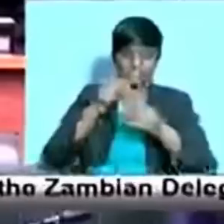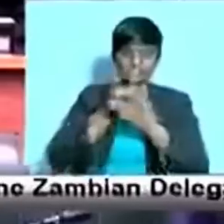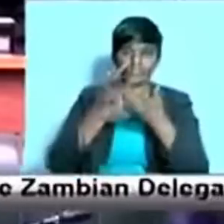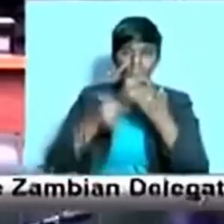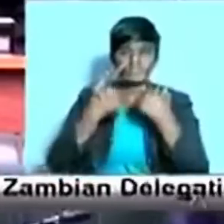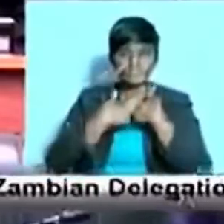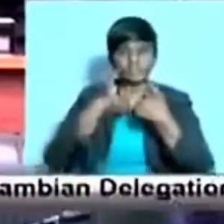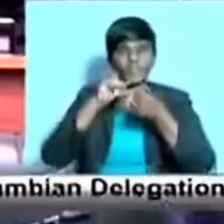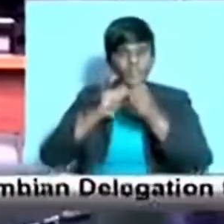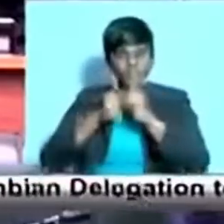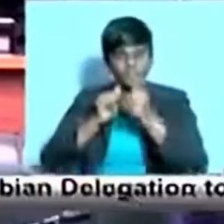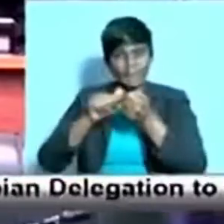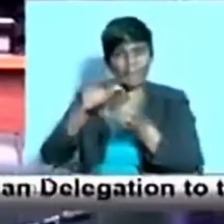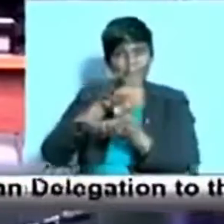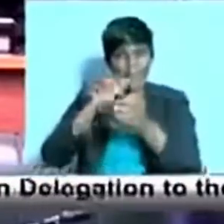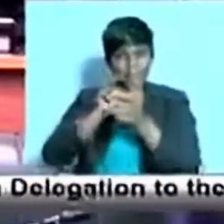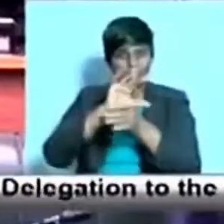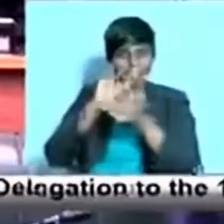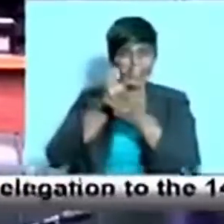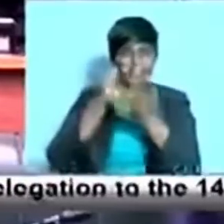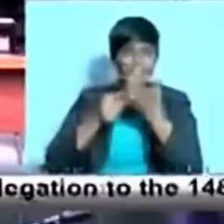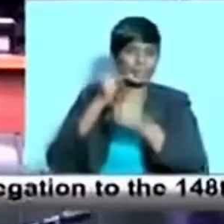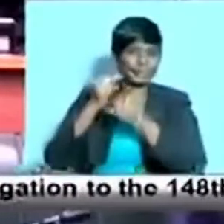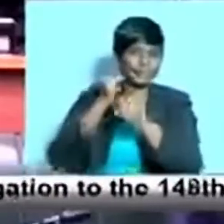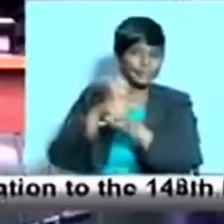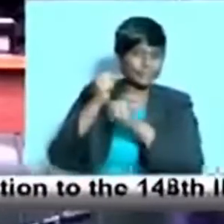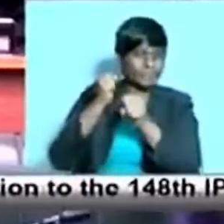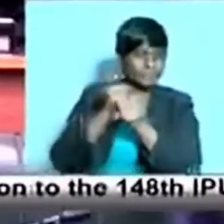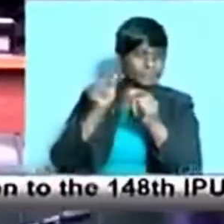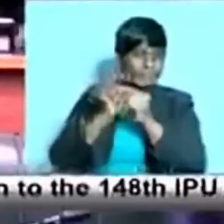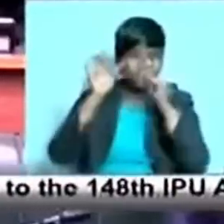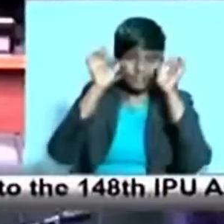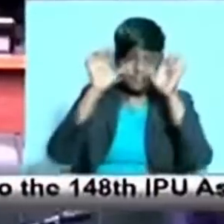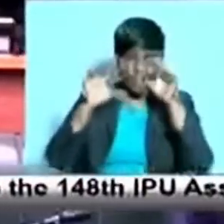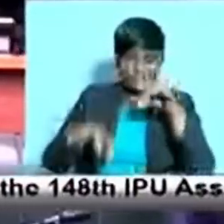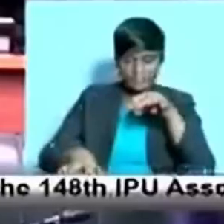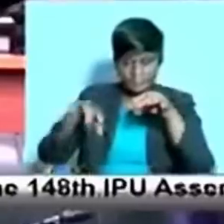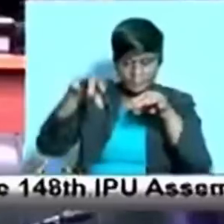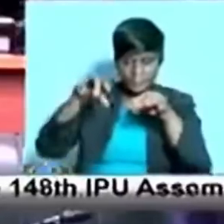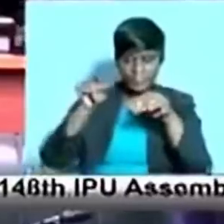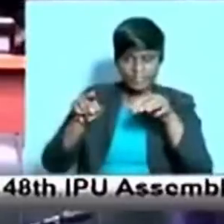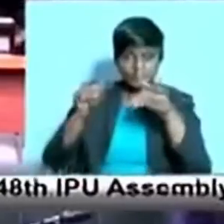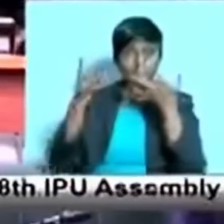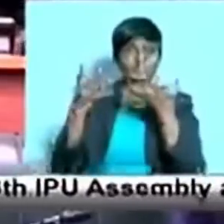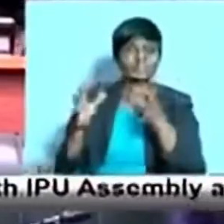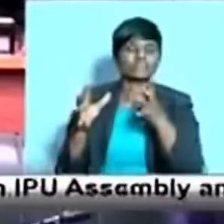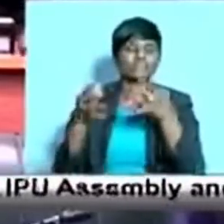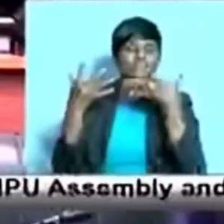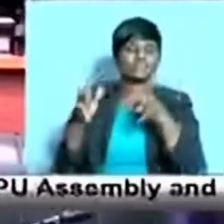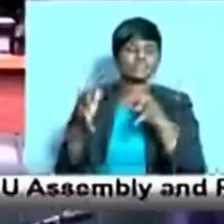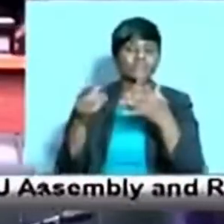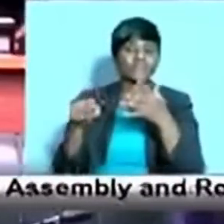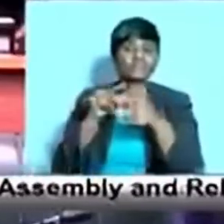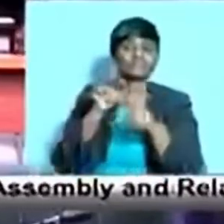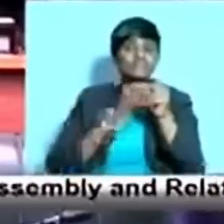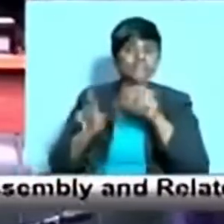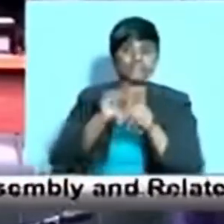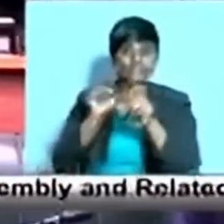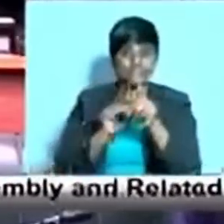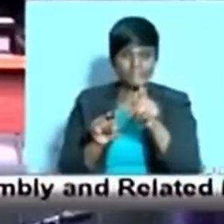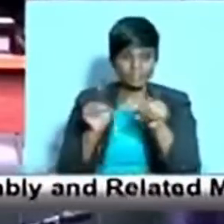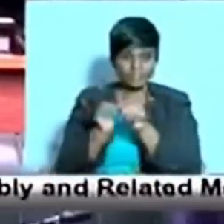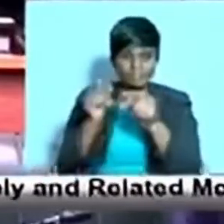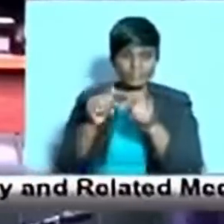with disruption in their formative years, risked growing up as a lost generation. It